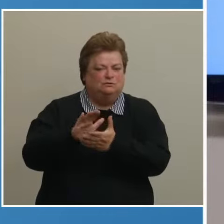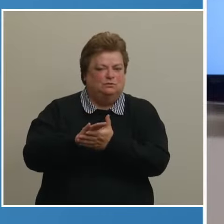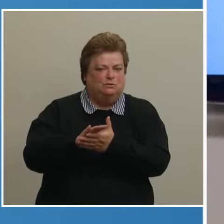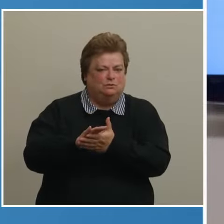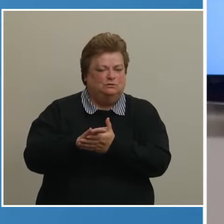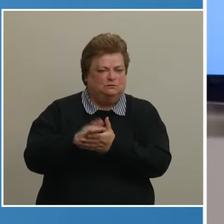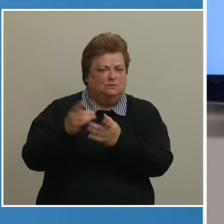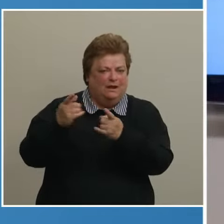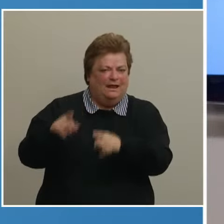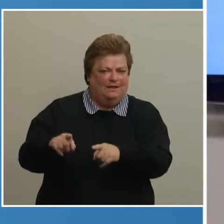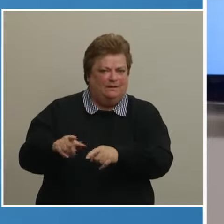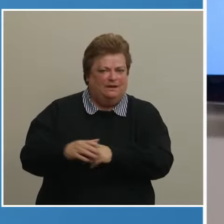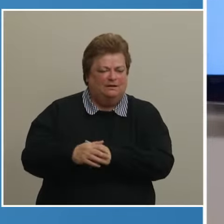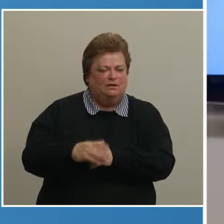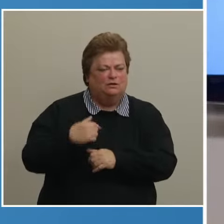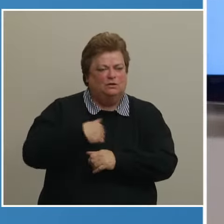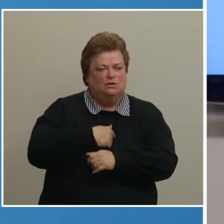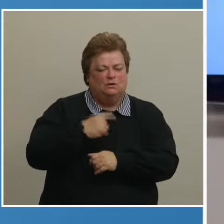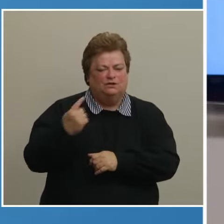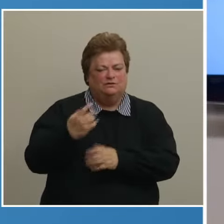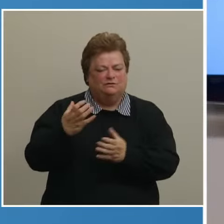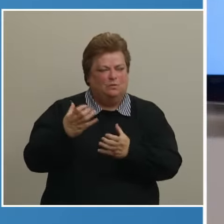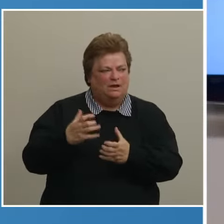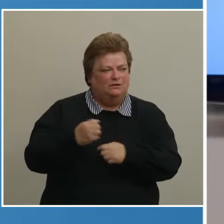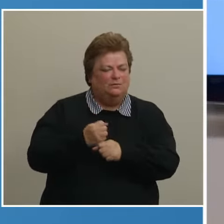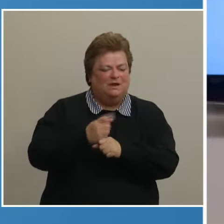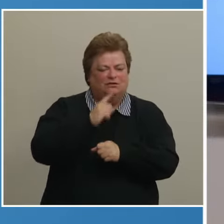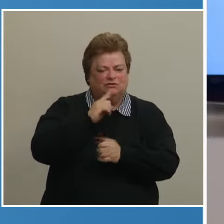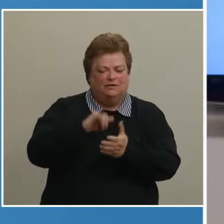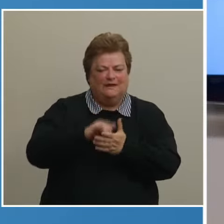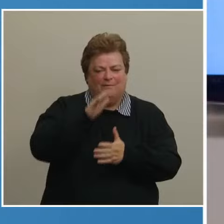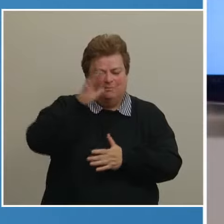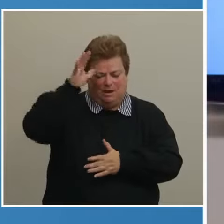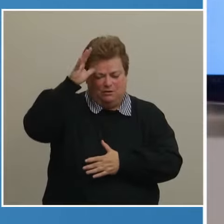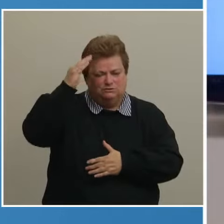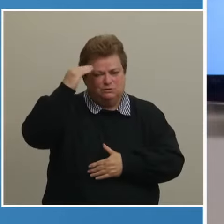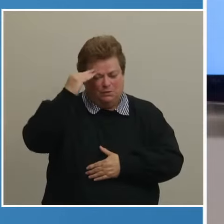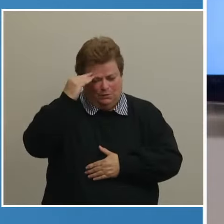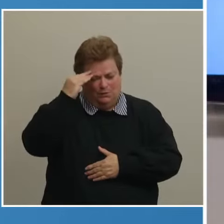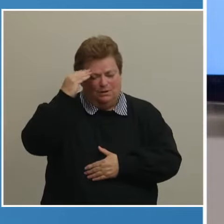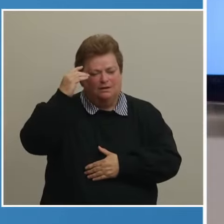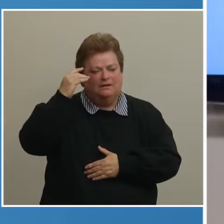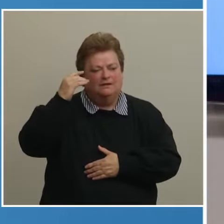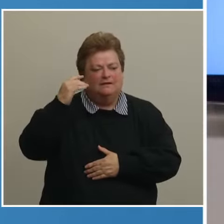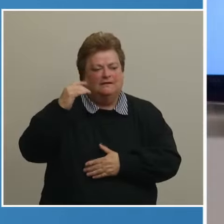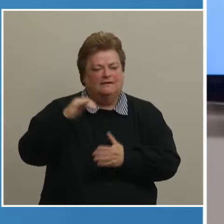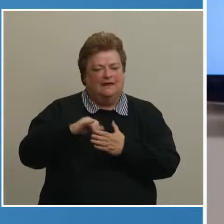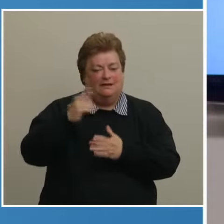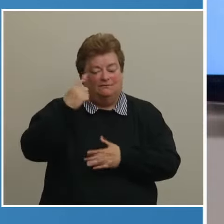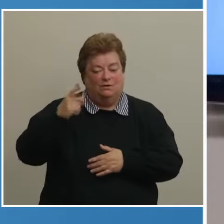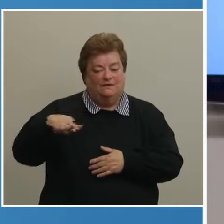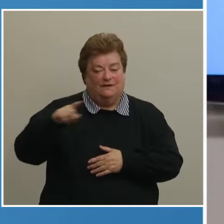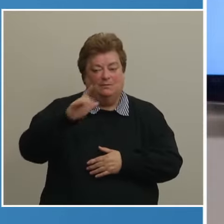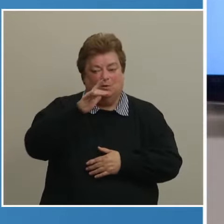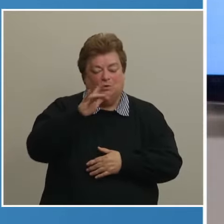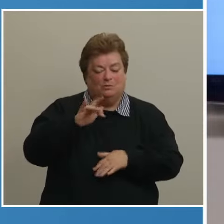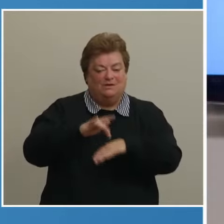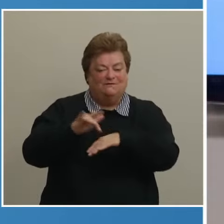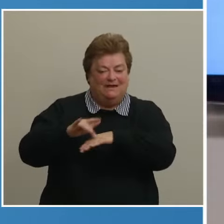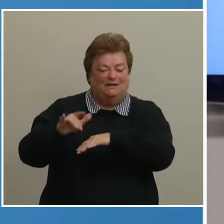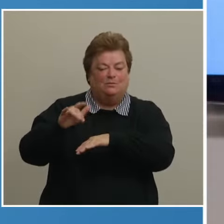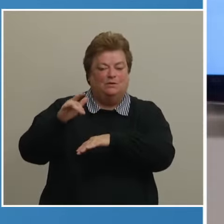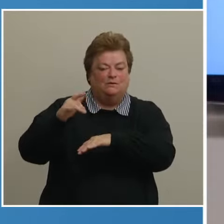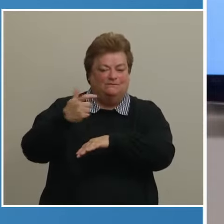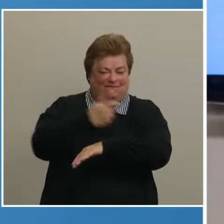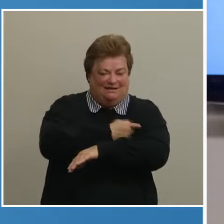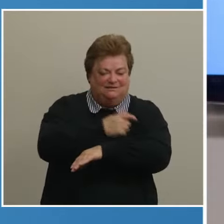school. So we just wanted to be sure that parents knew for them that this would be available at their local